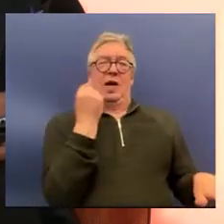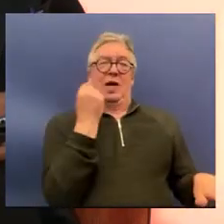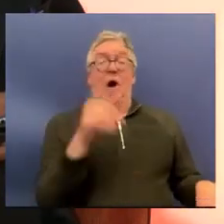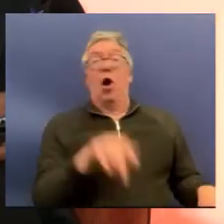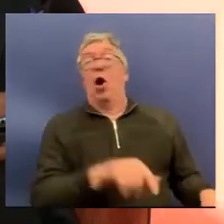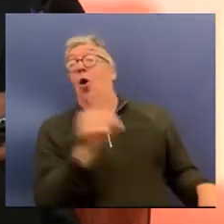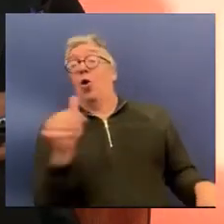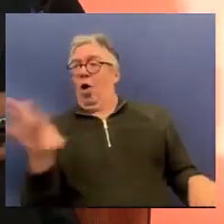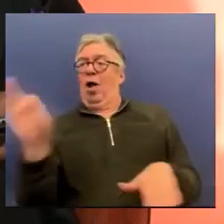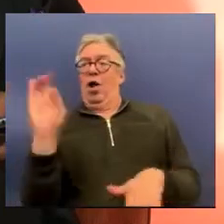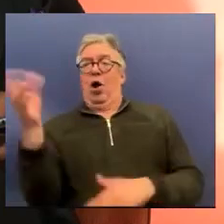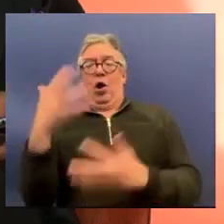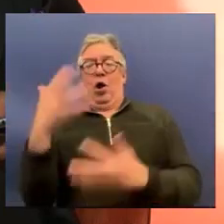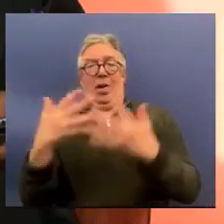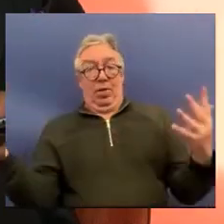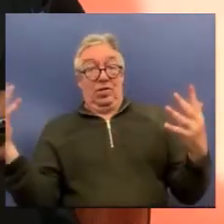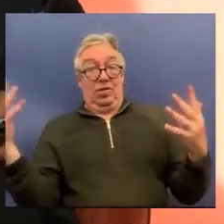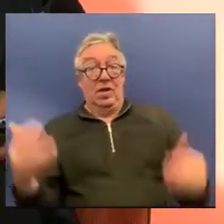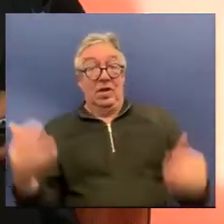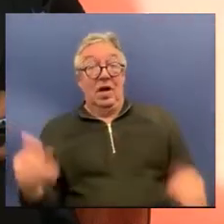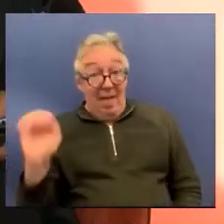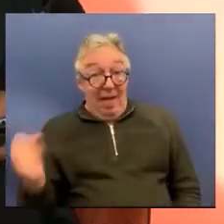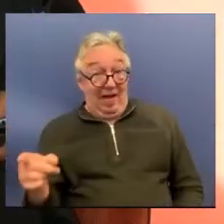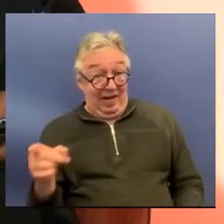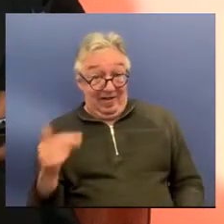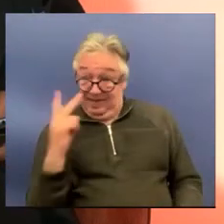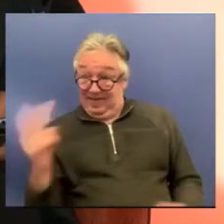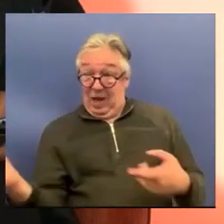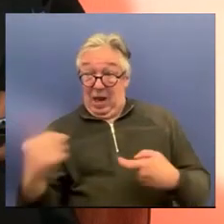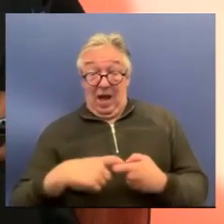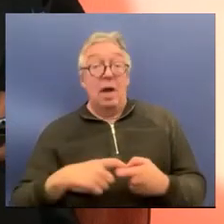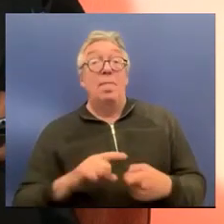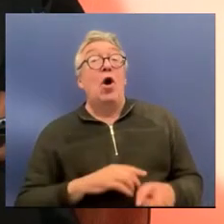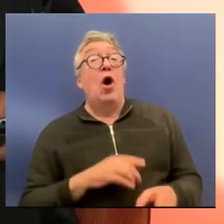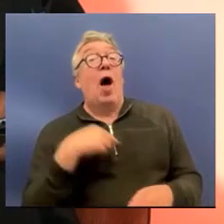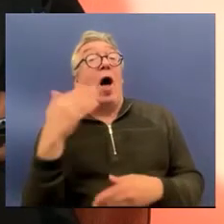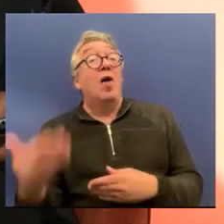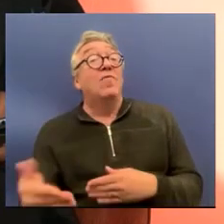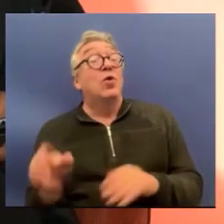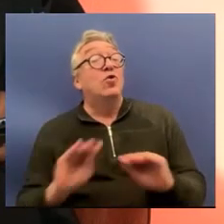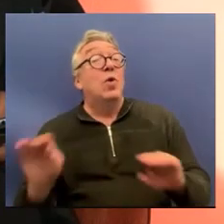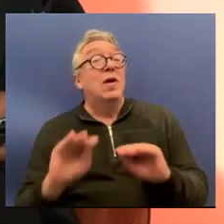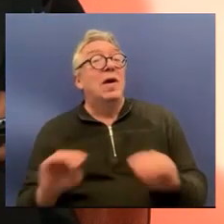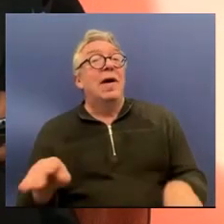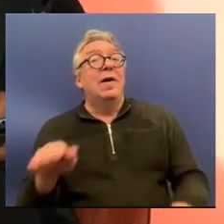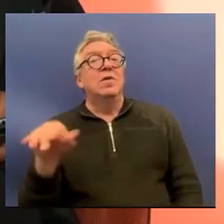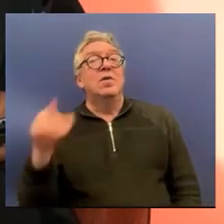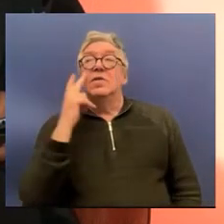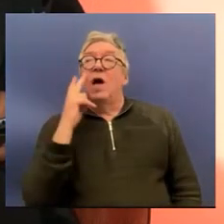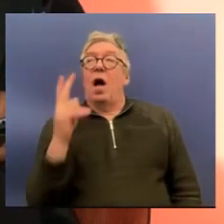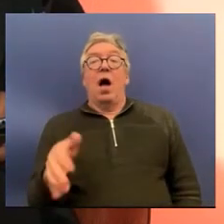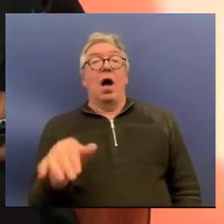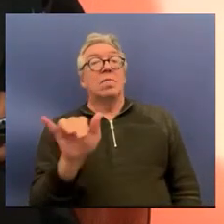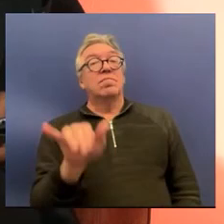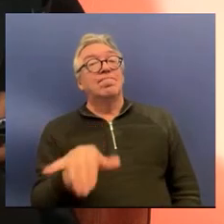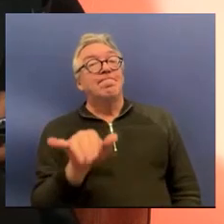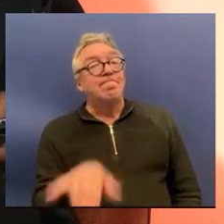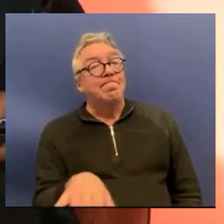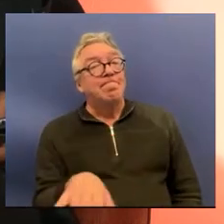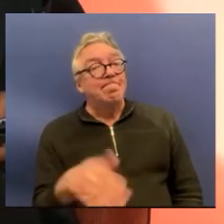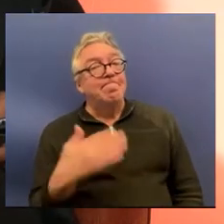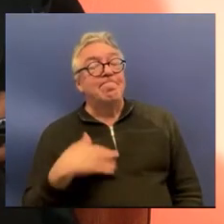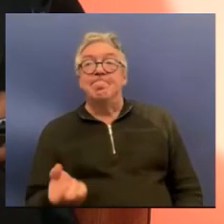blank. But then at the end of the class, they say, yeah, now we really see how it works, how you can be, you know, really